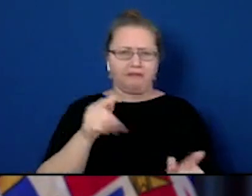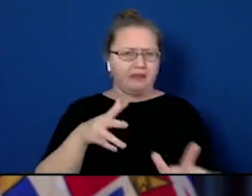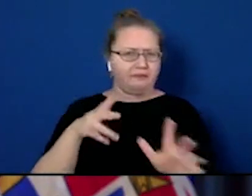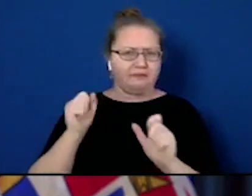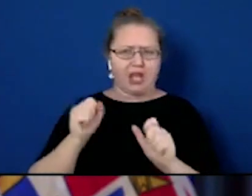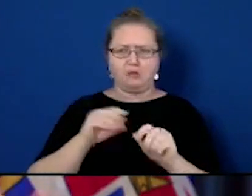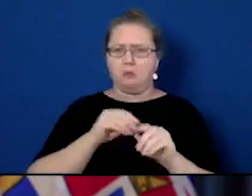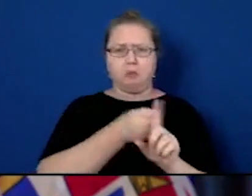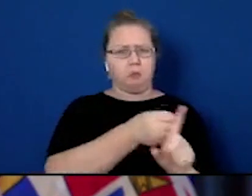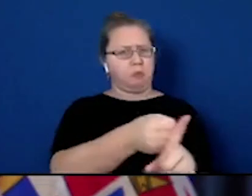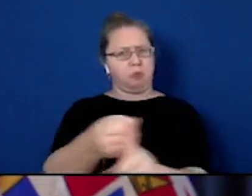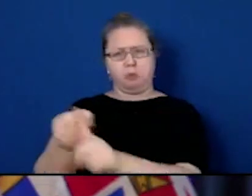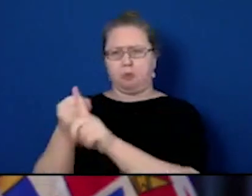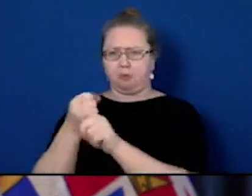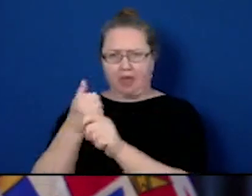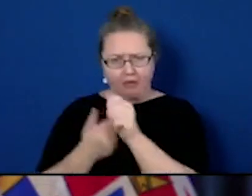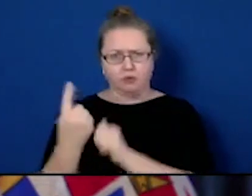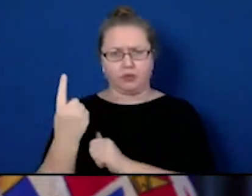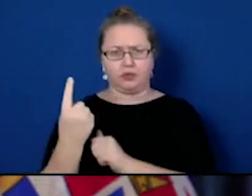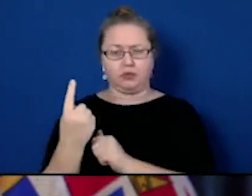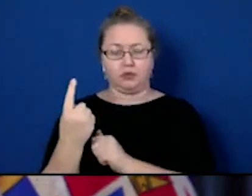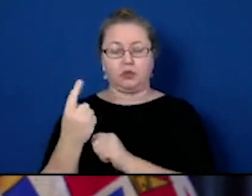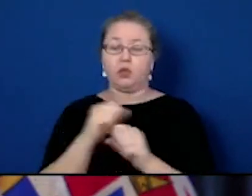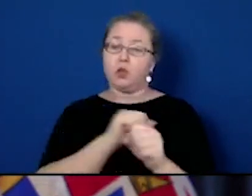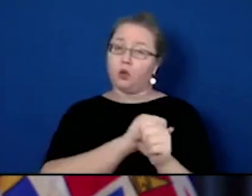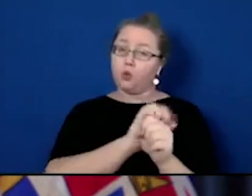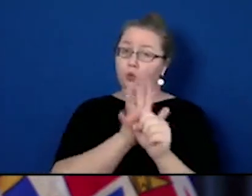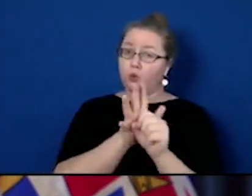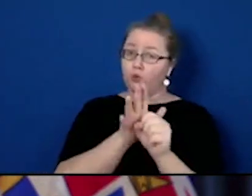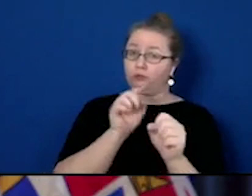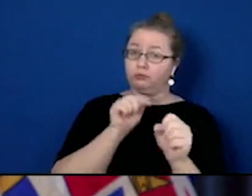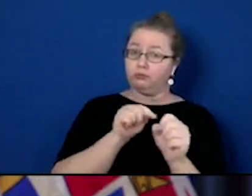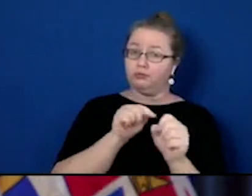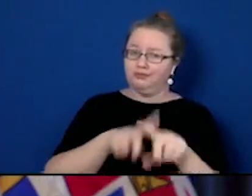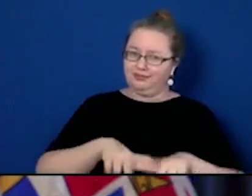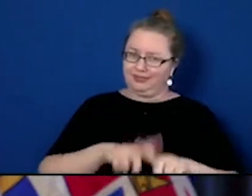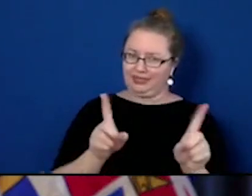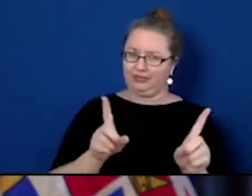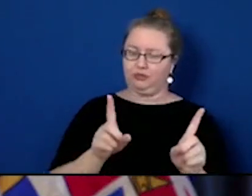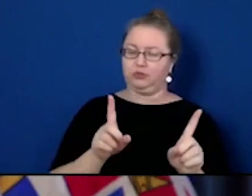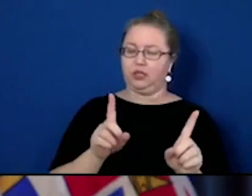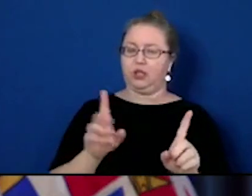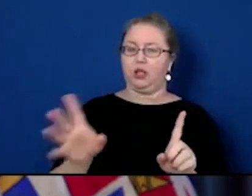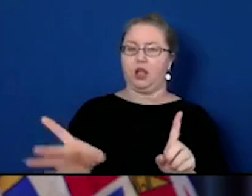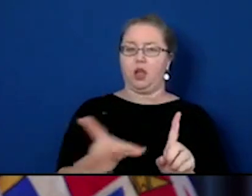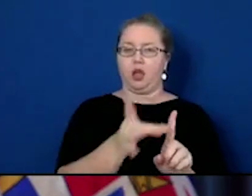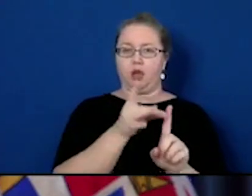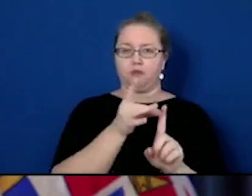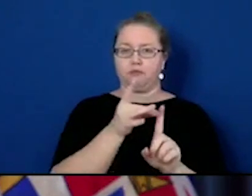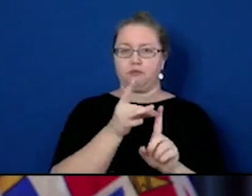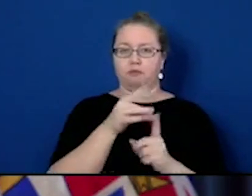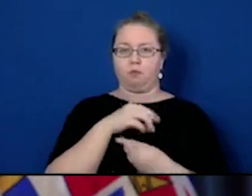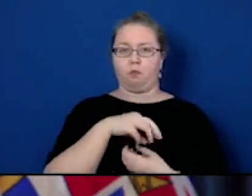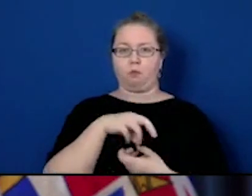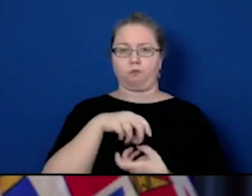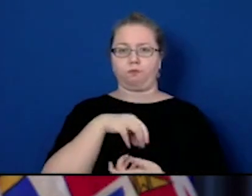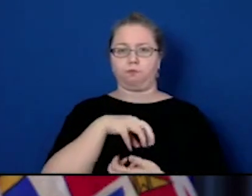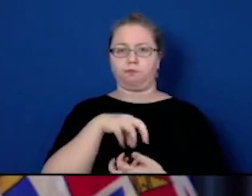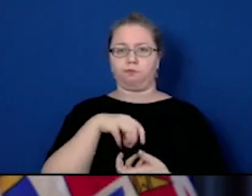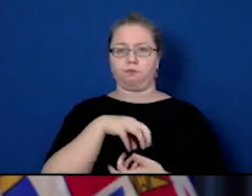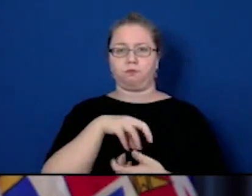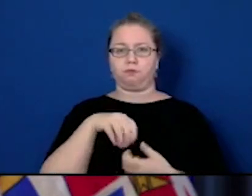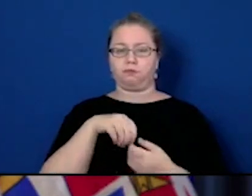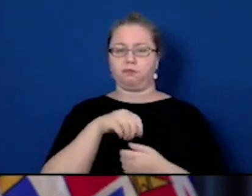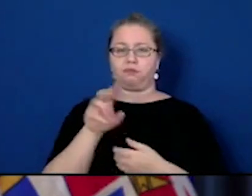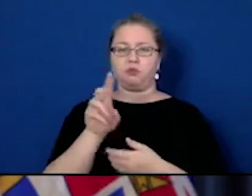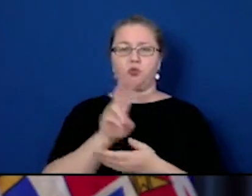really quickly, and it affects everybody. With this virus, most people, the incubation period is longer. It can be up to 2 weeks. Most